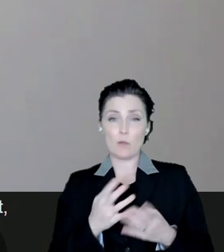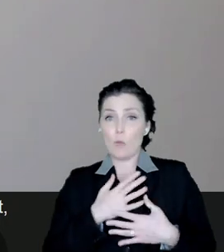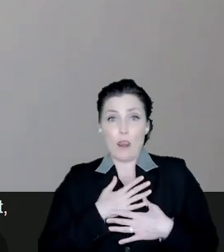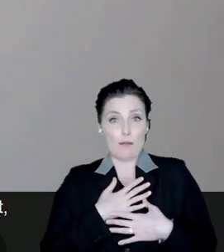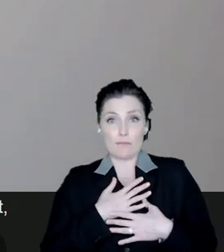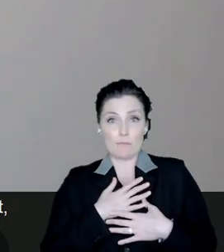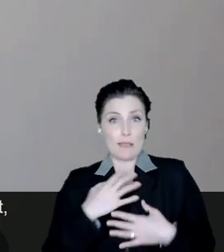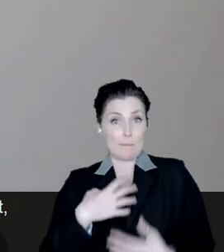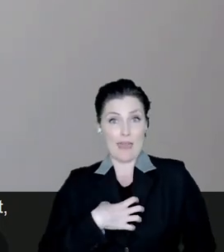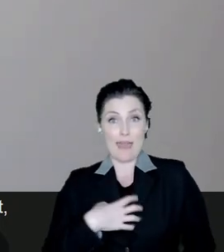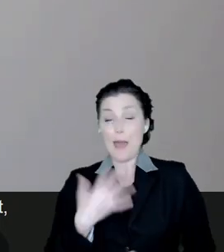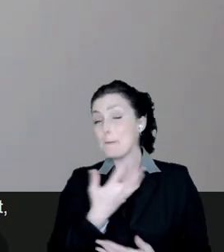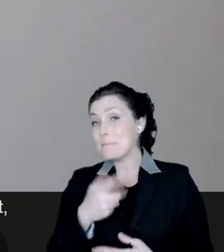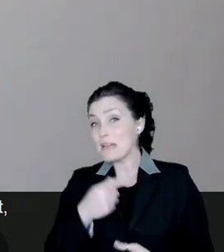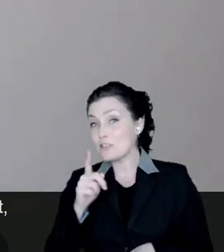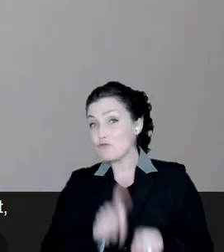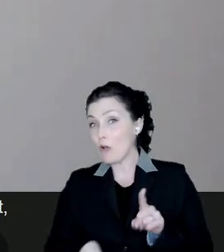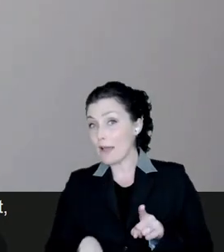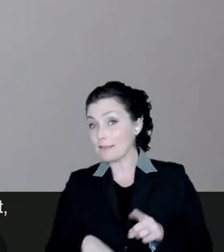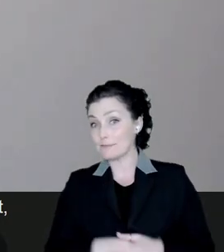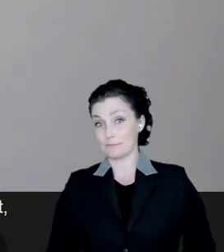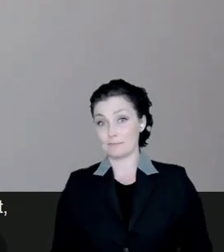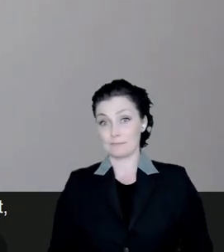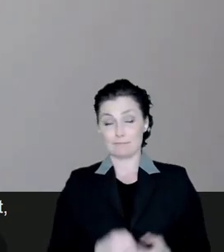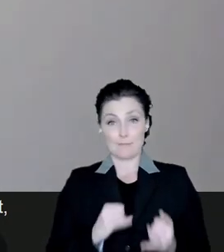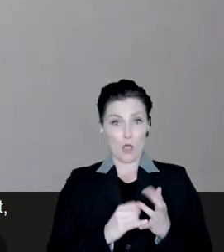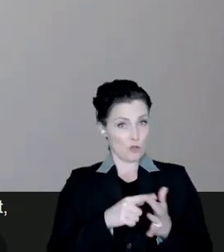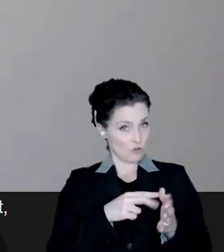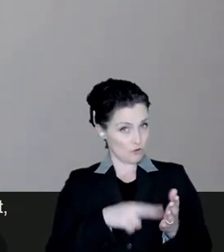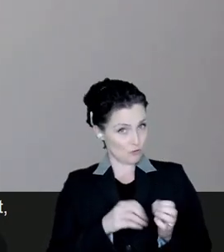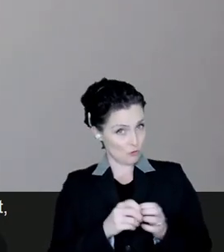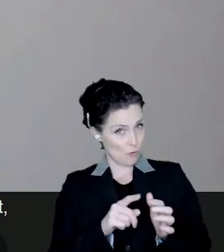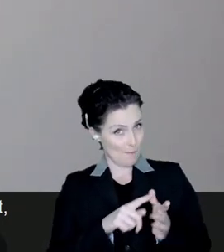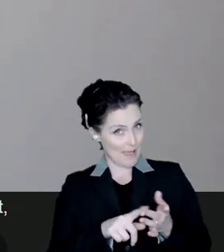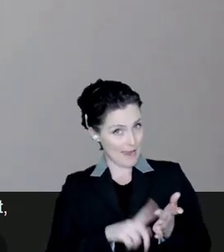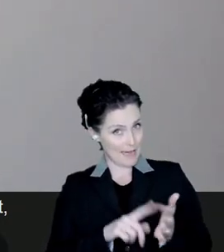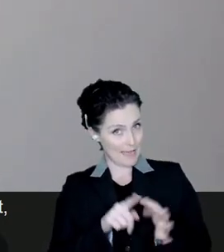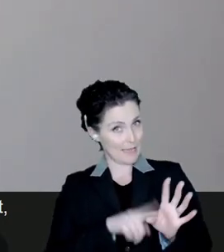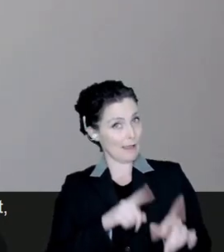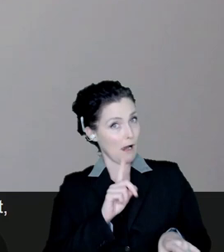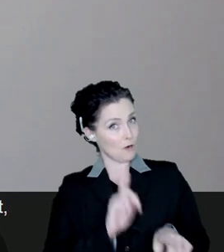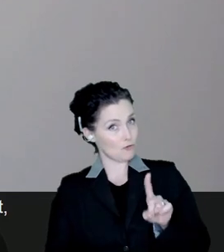many have tried. Sean Bailey tried.